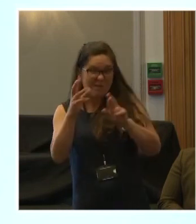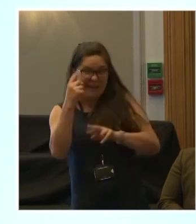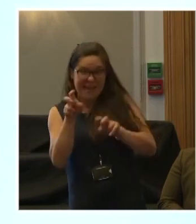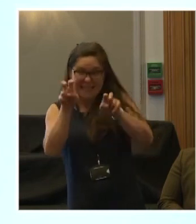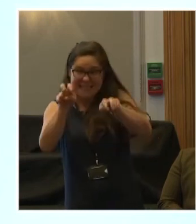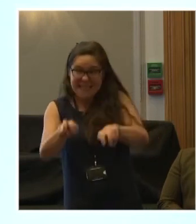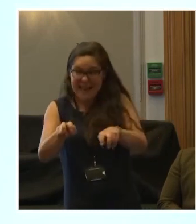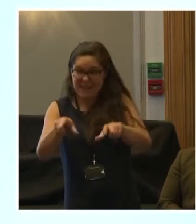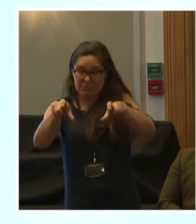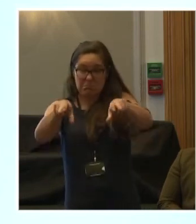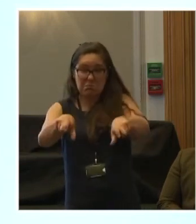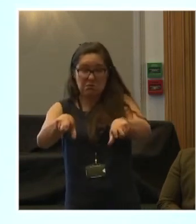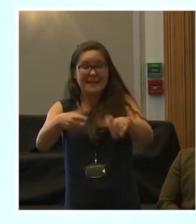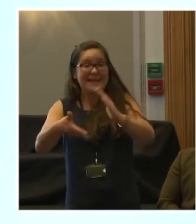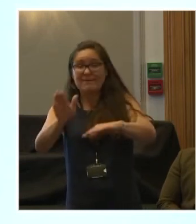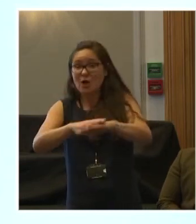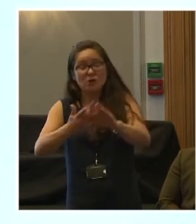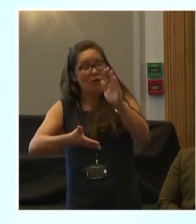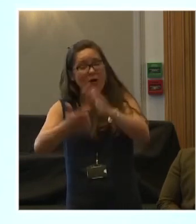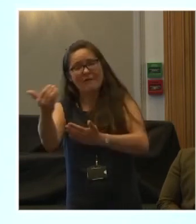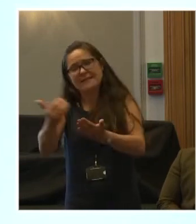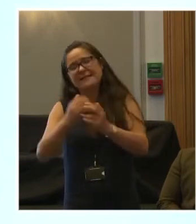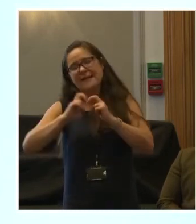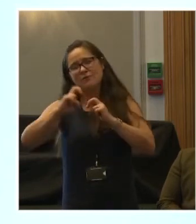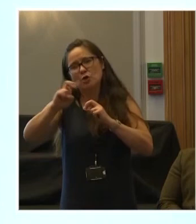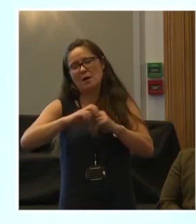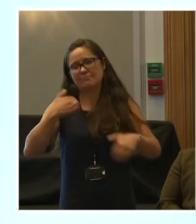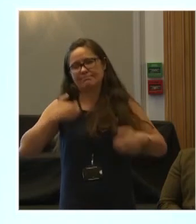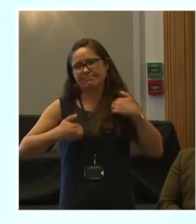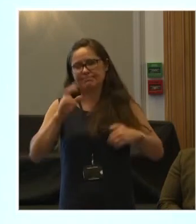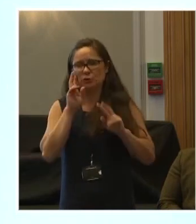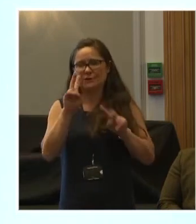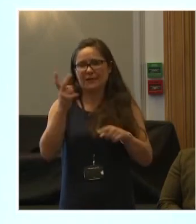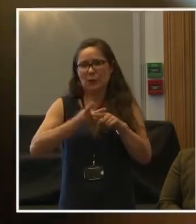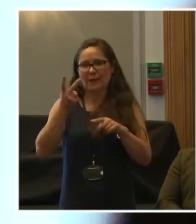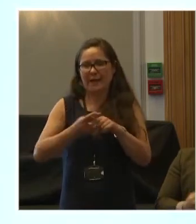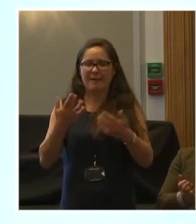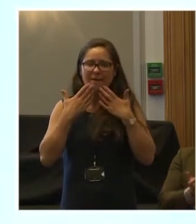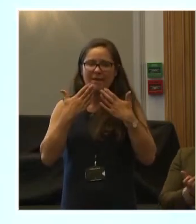please have a very safe journey back. And we look forward to seeing you again very soon. Thank you very much.